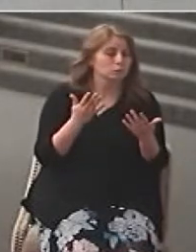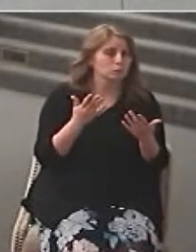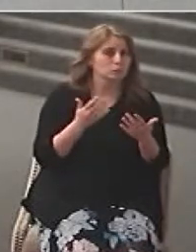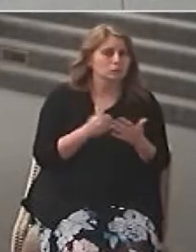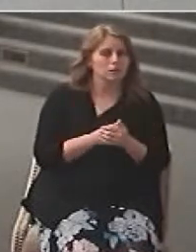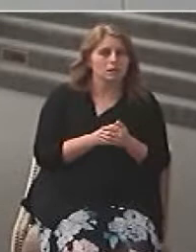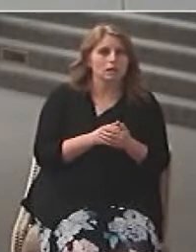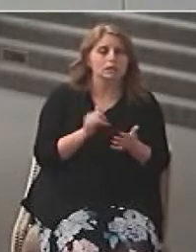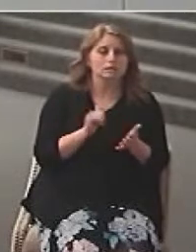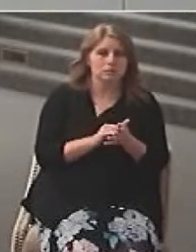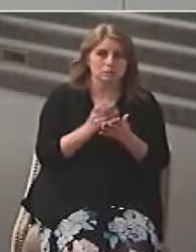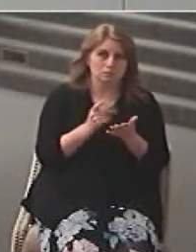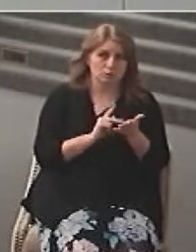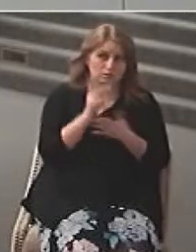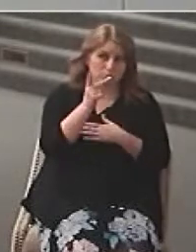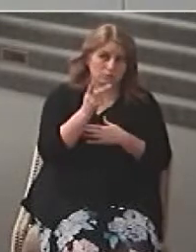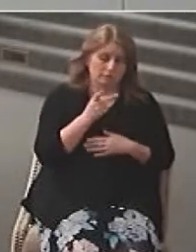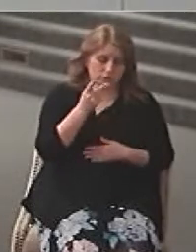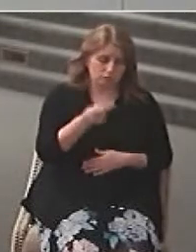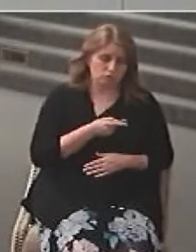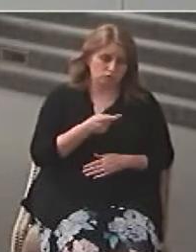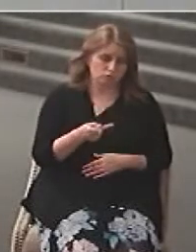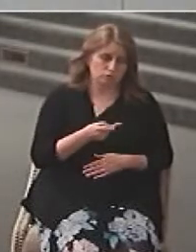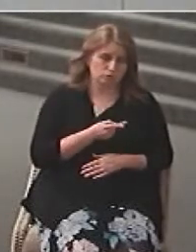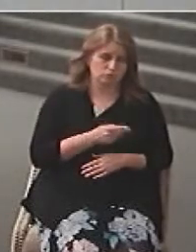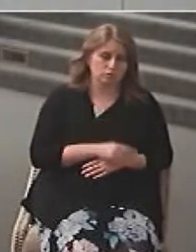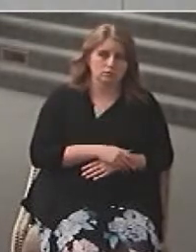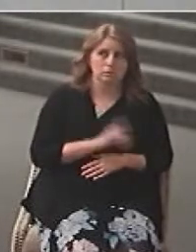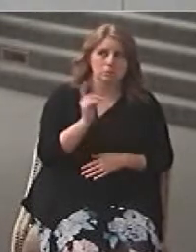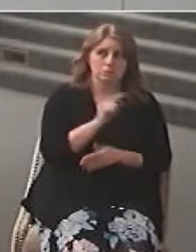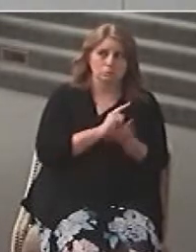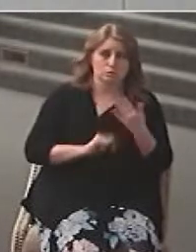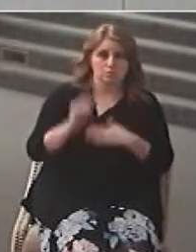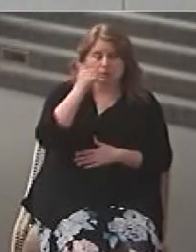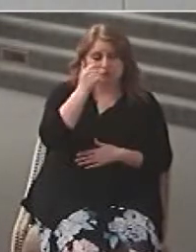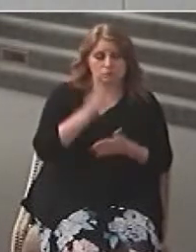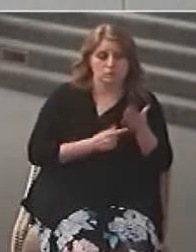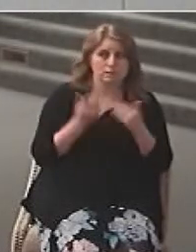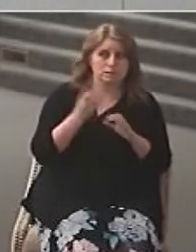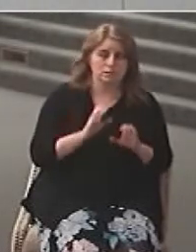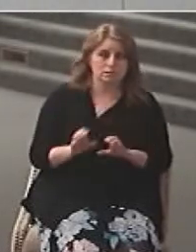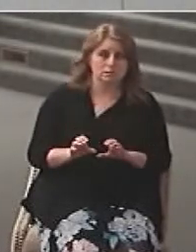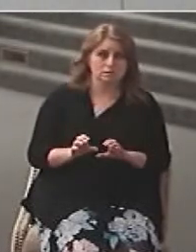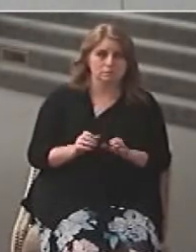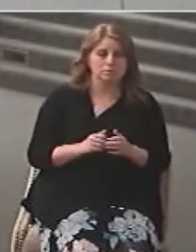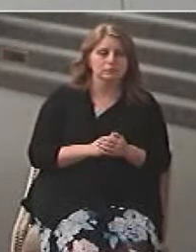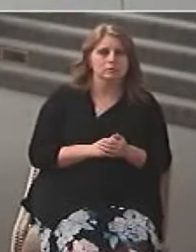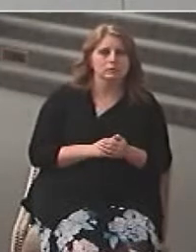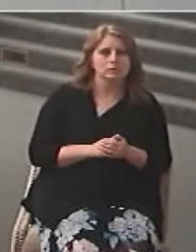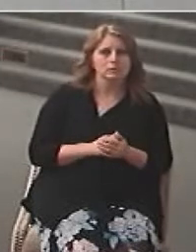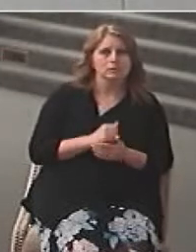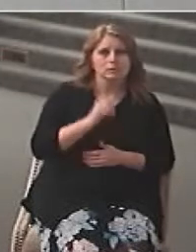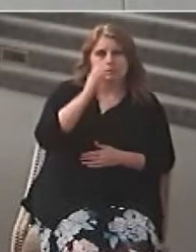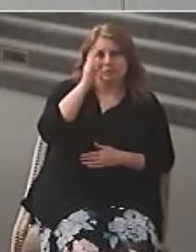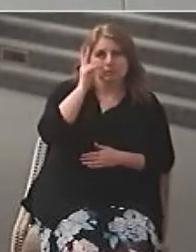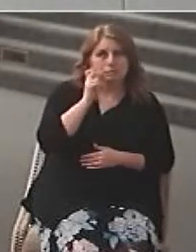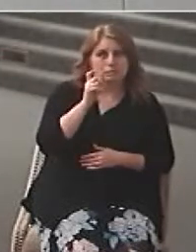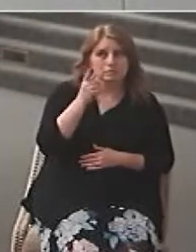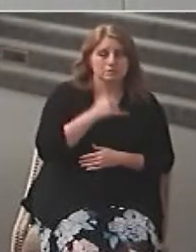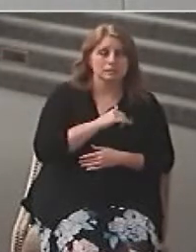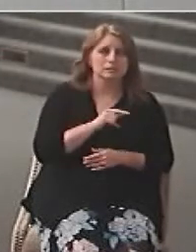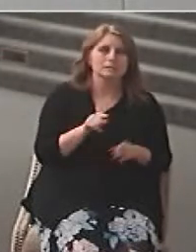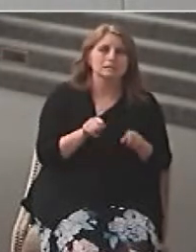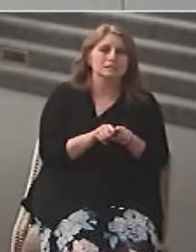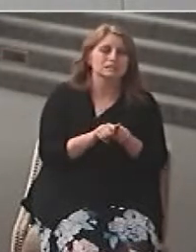That is the price that He paid for you and I. He's Lord because of what He does. Listen, he's the same